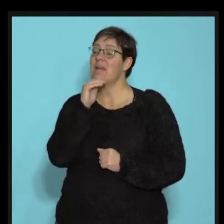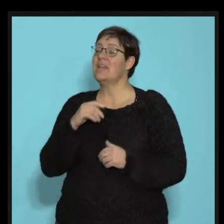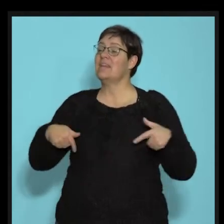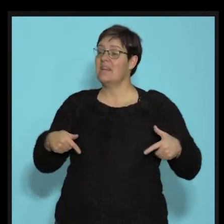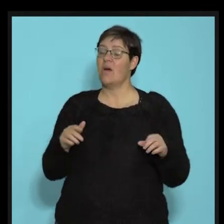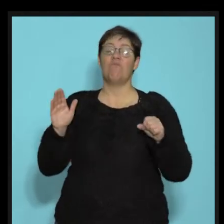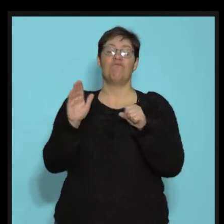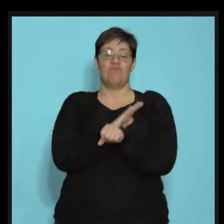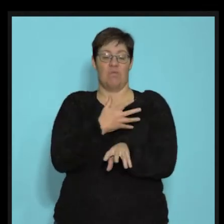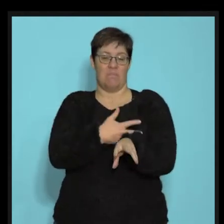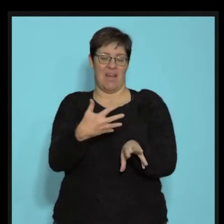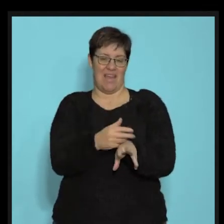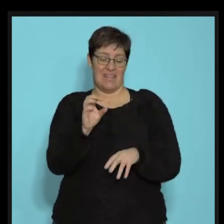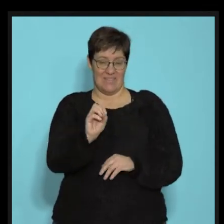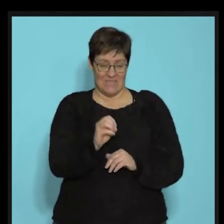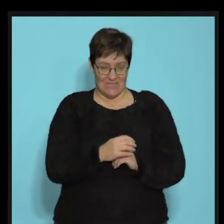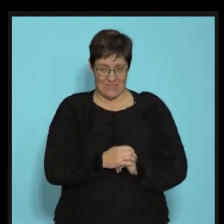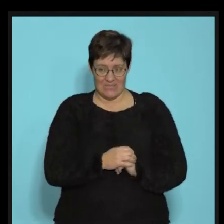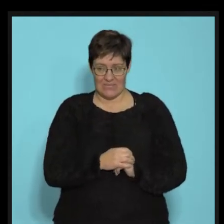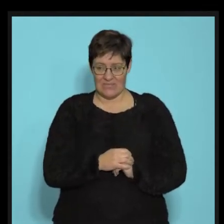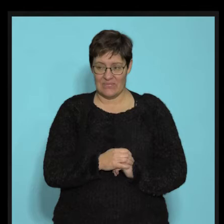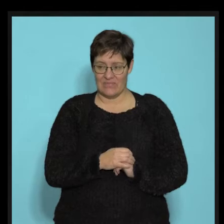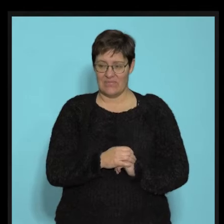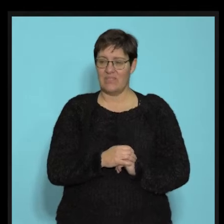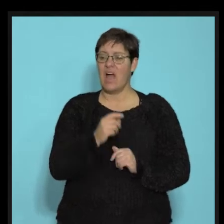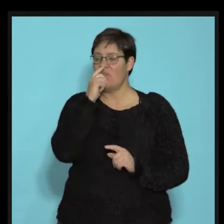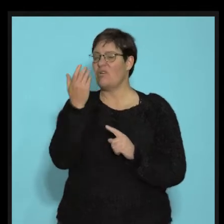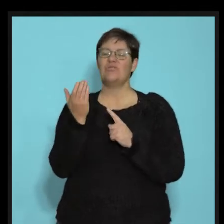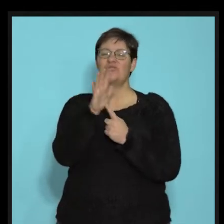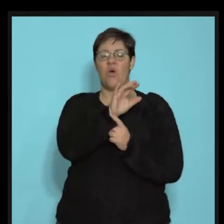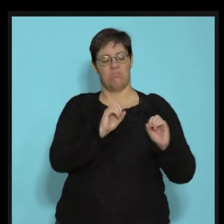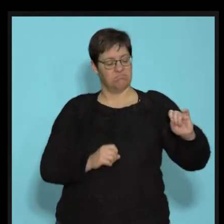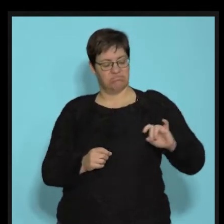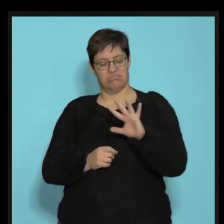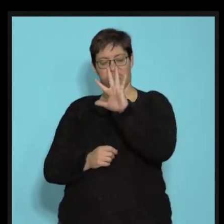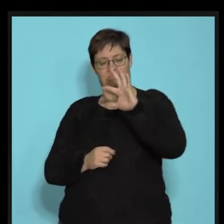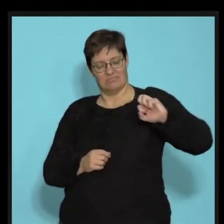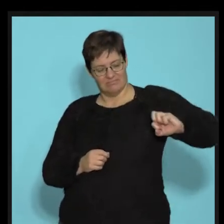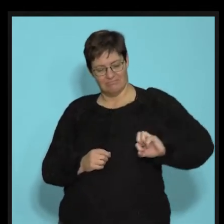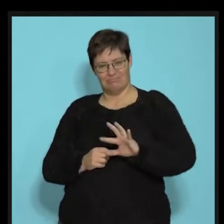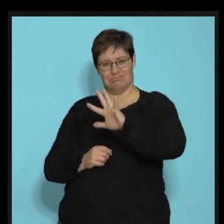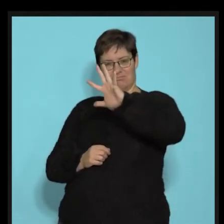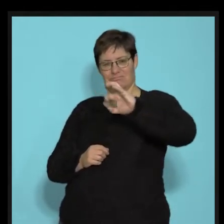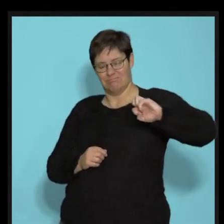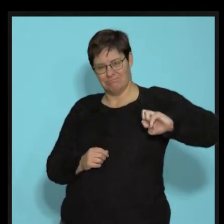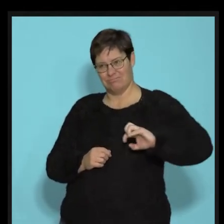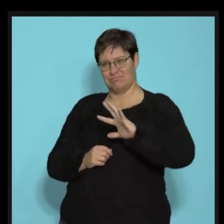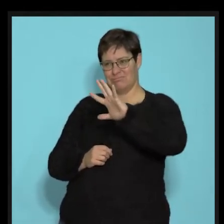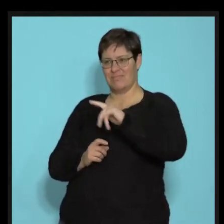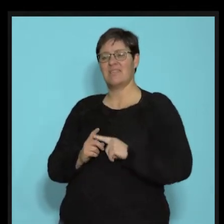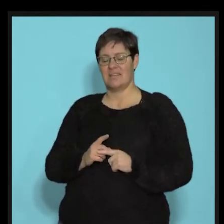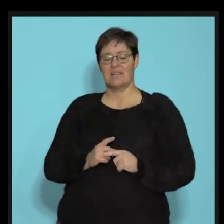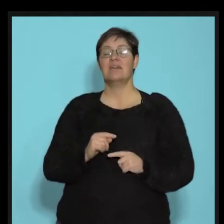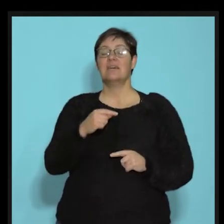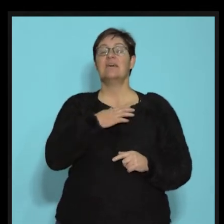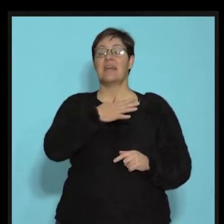with blood. Now, I want to show you this little animation that's happening. You can see on the board as we go. Now, those gills, can you see